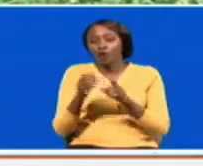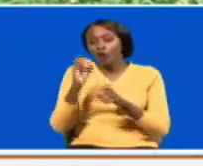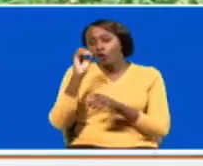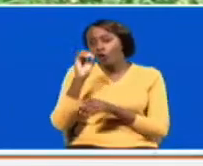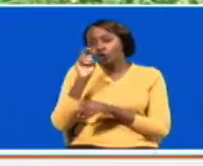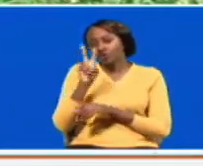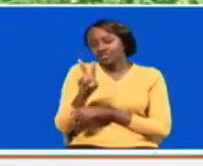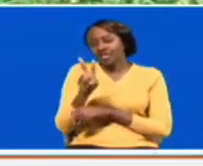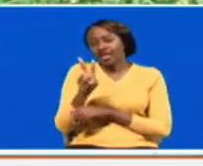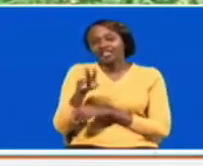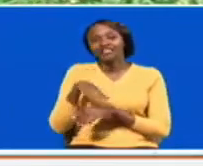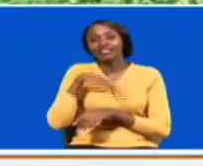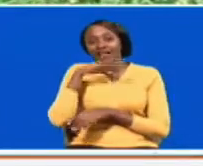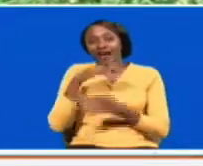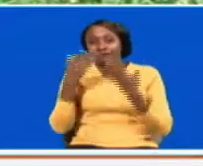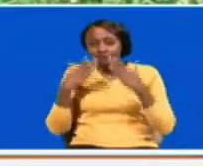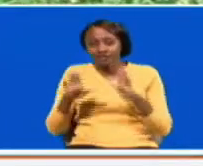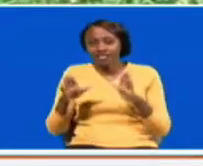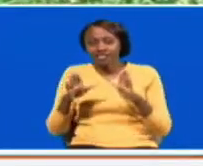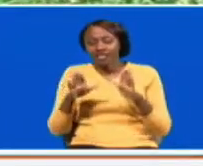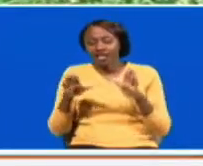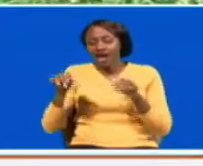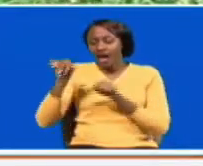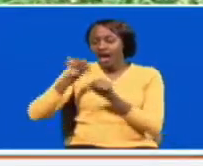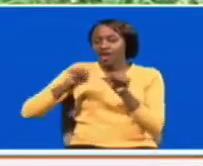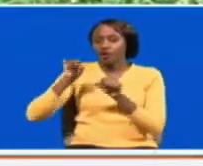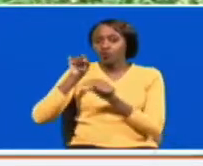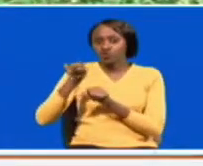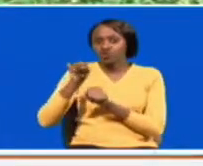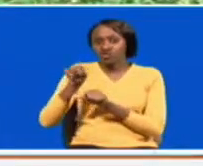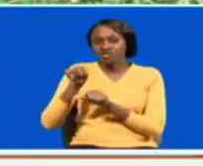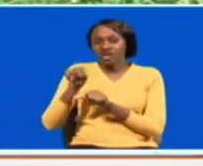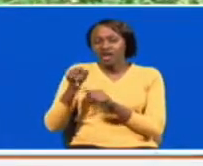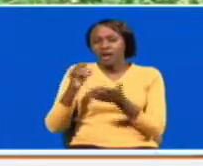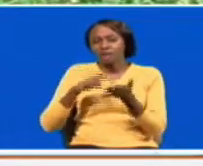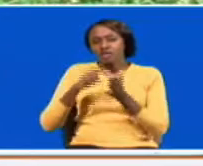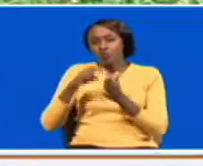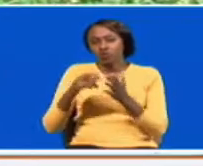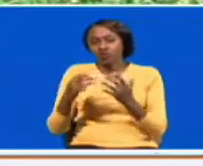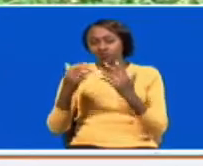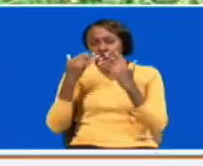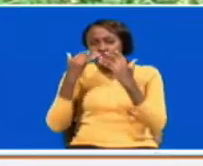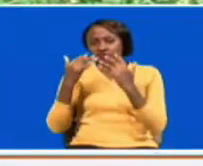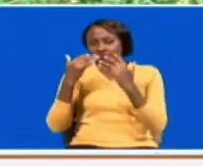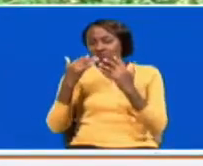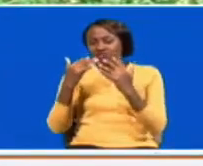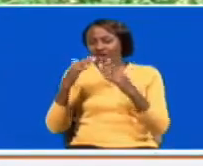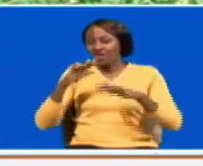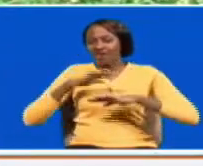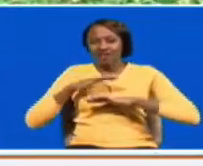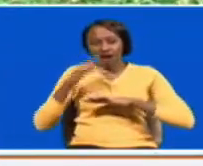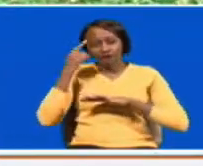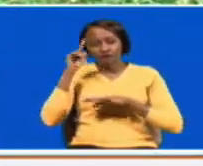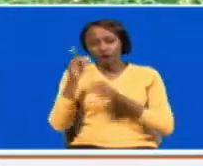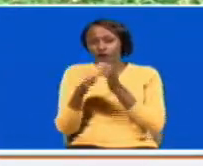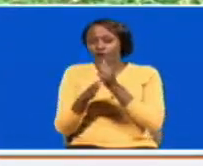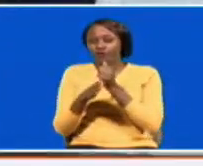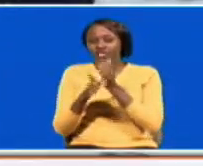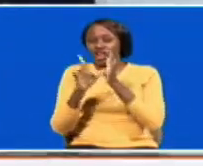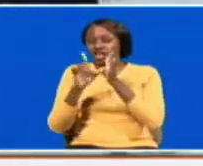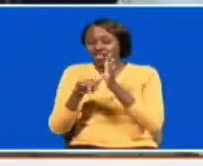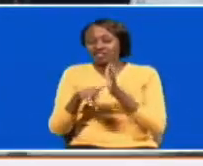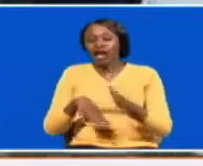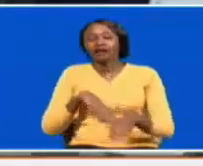So the algae consumed there around the cages, and the oxygen was not enough for the fish, probably causing that fish